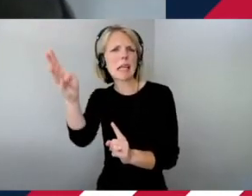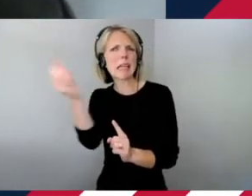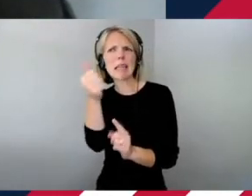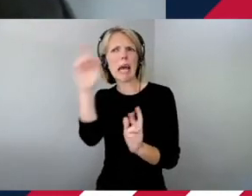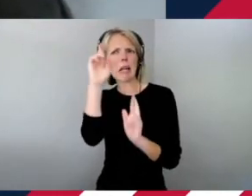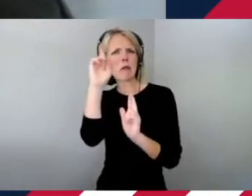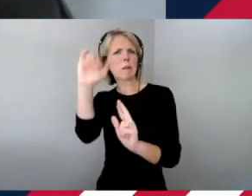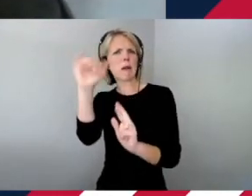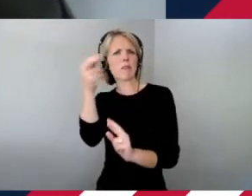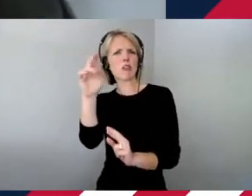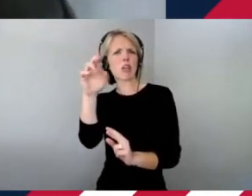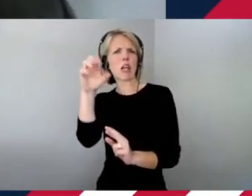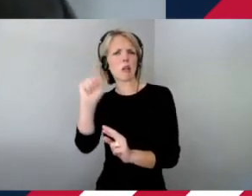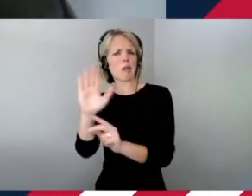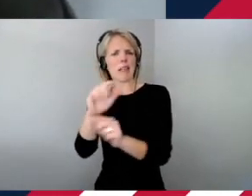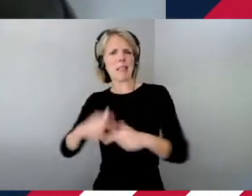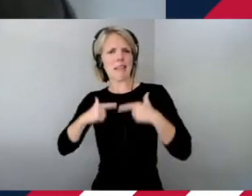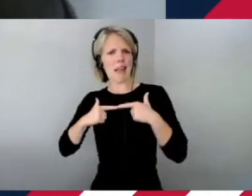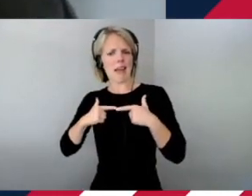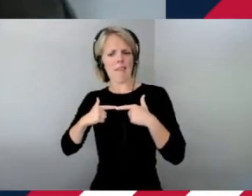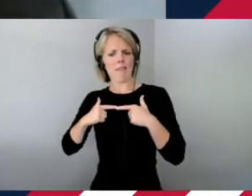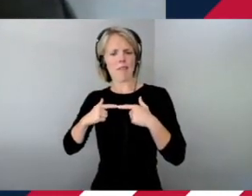life and what he did in that life.